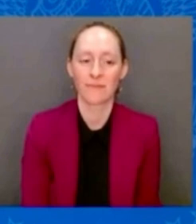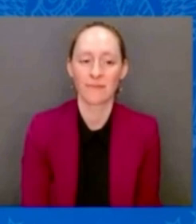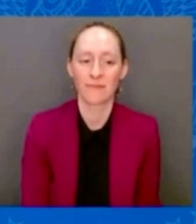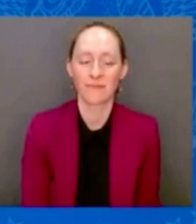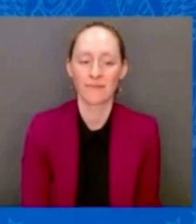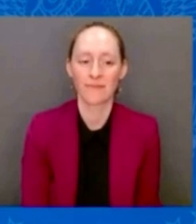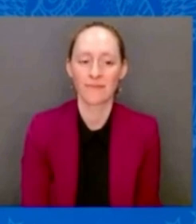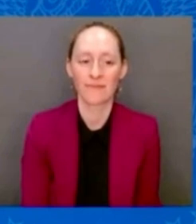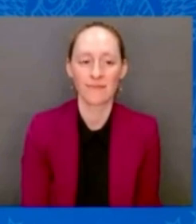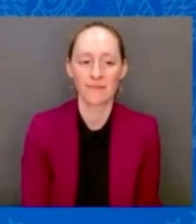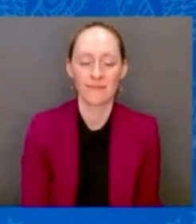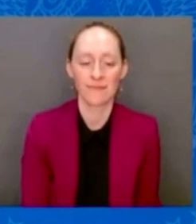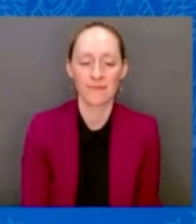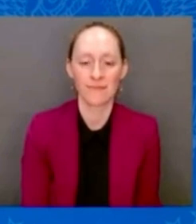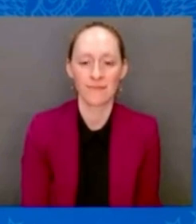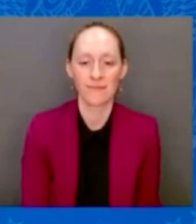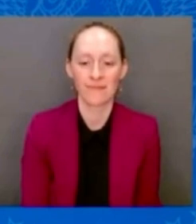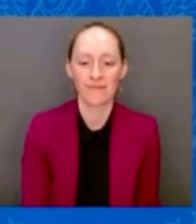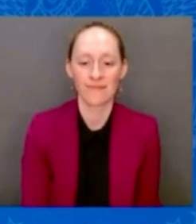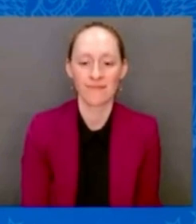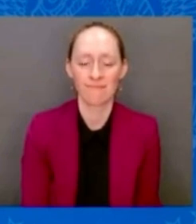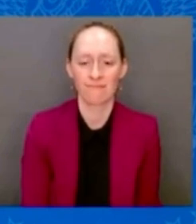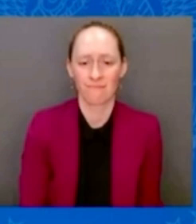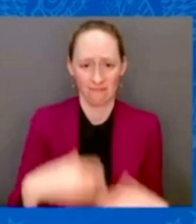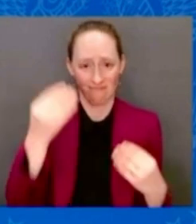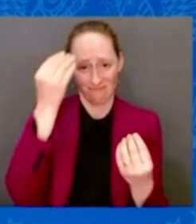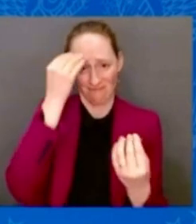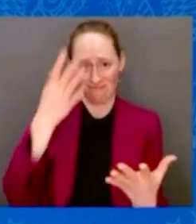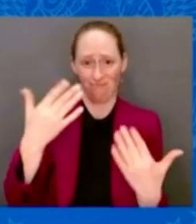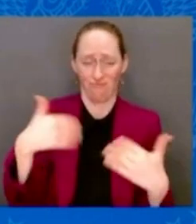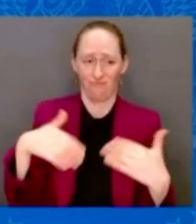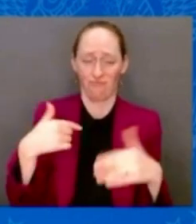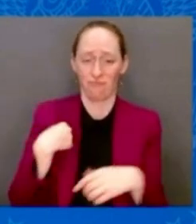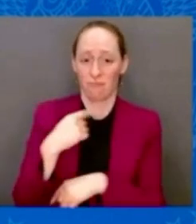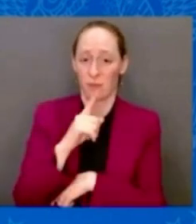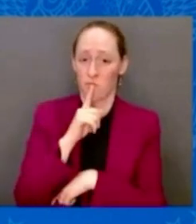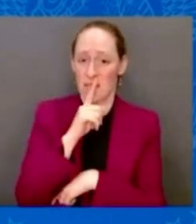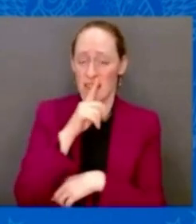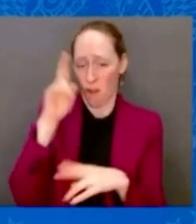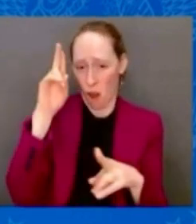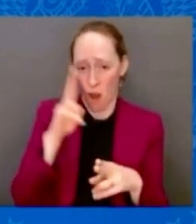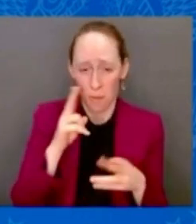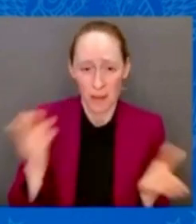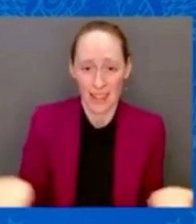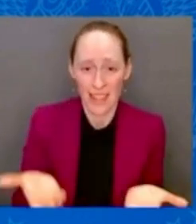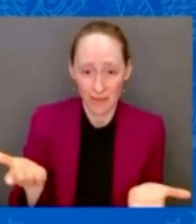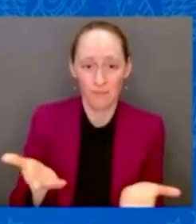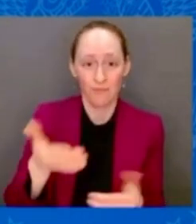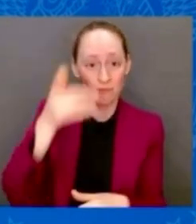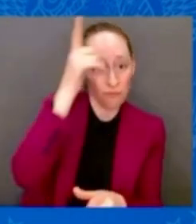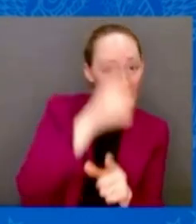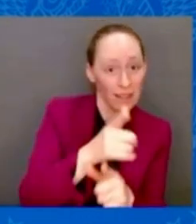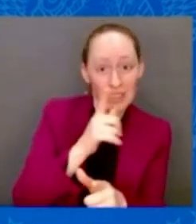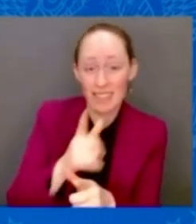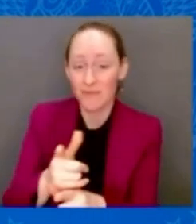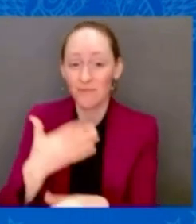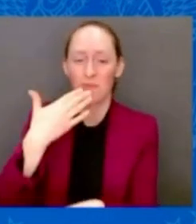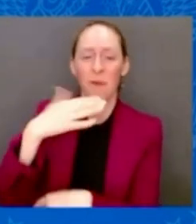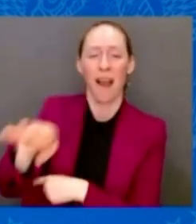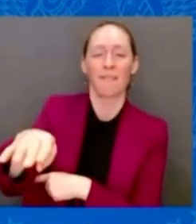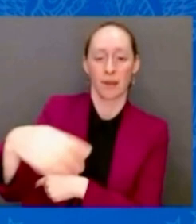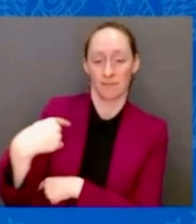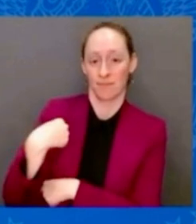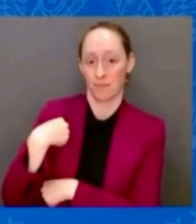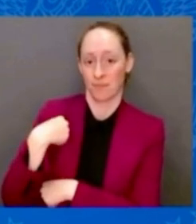an honor. Brothers and sisters, good afternoon. My name is Mike Jackson. I'm a federal firefighter at Joint Base Meyer Henderson Hall, just across the